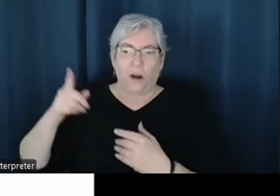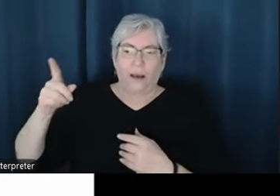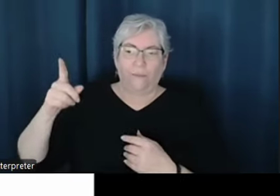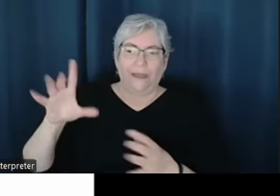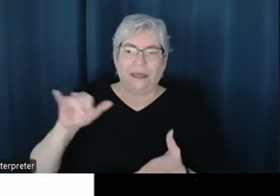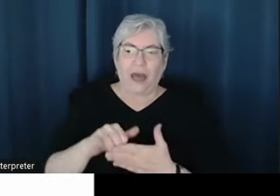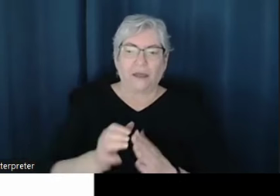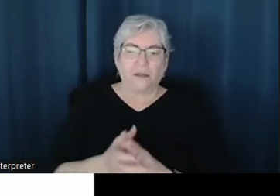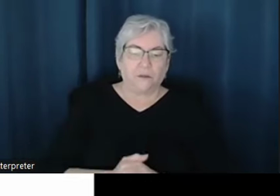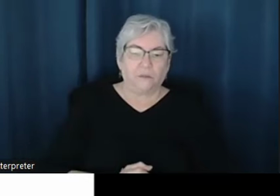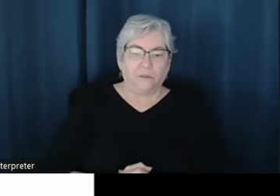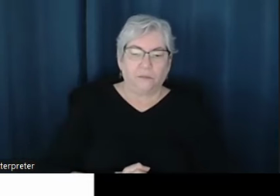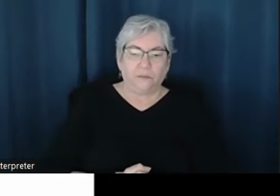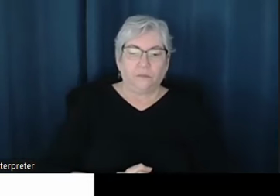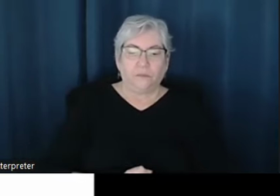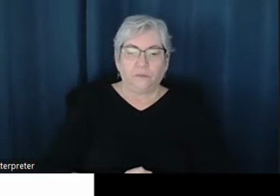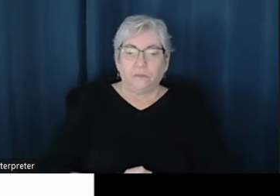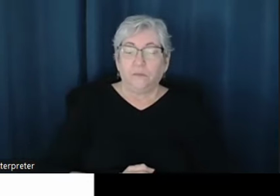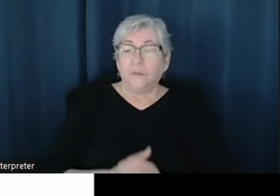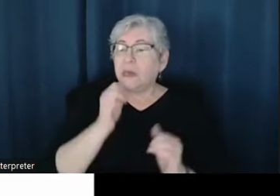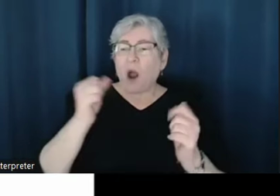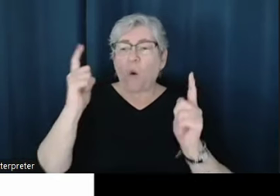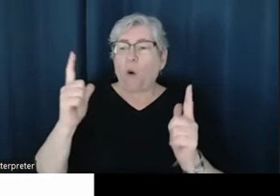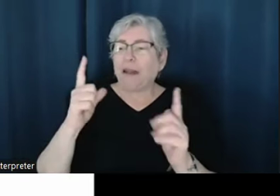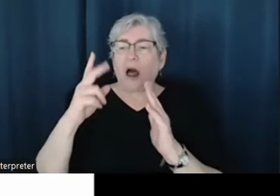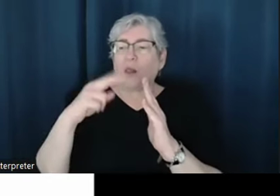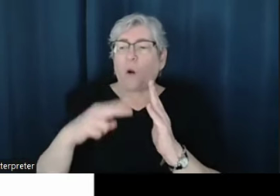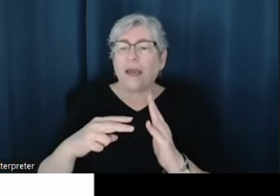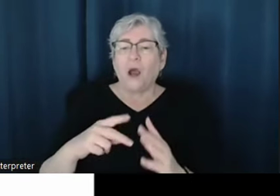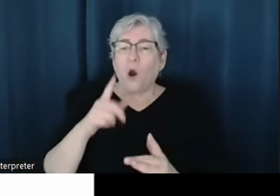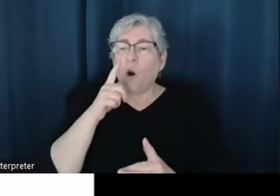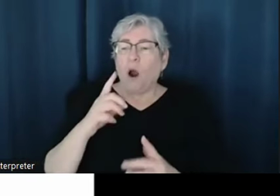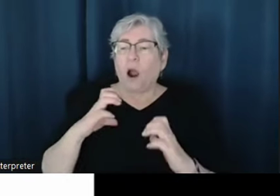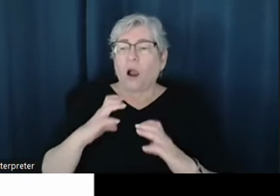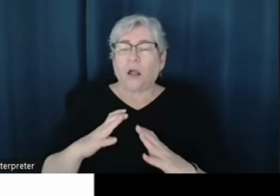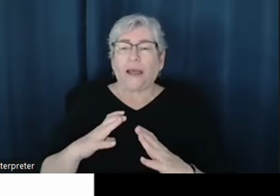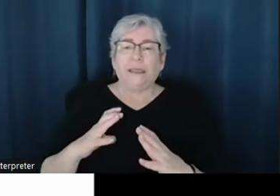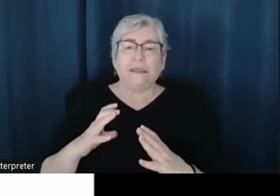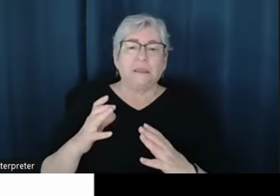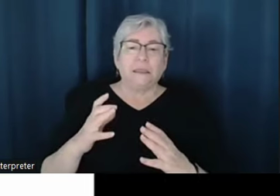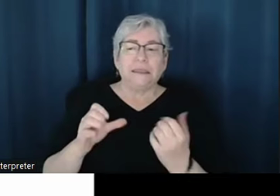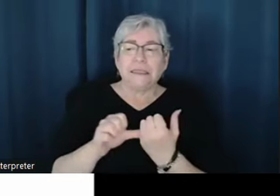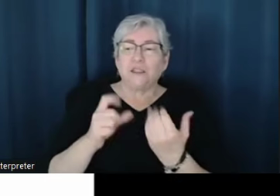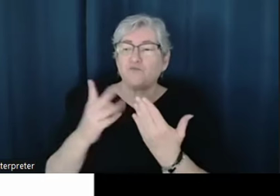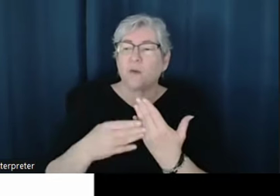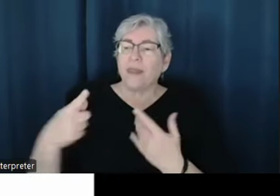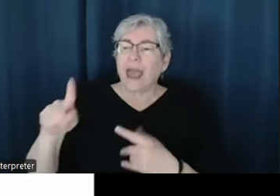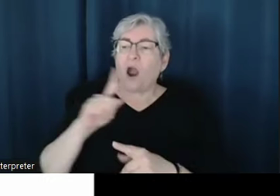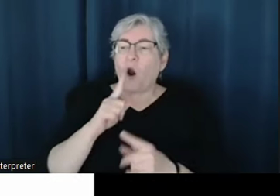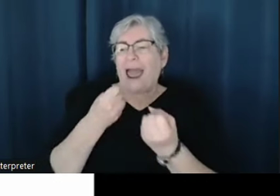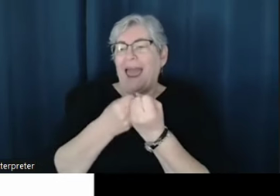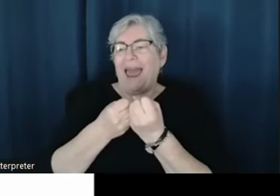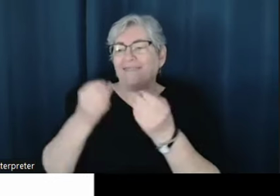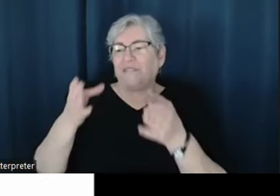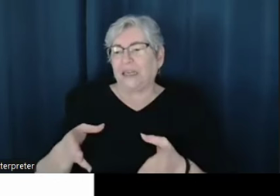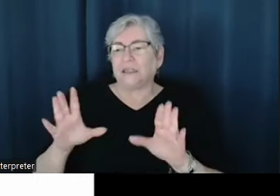audience. And not all of them are lawyers. A lot of the client assistance program people are advocates. Okay, and more